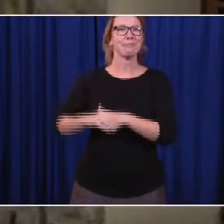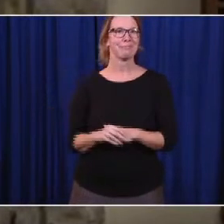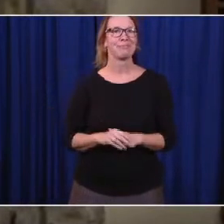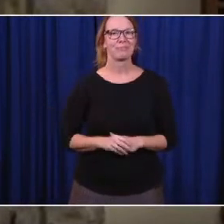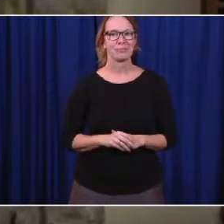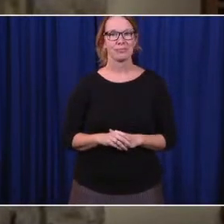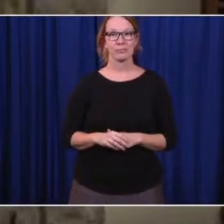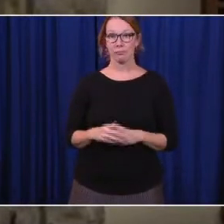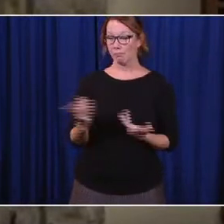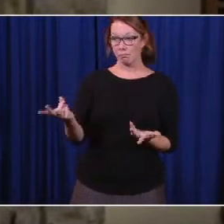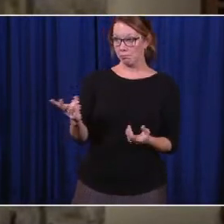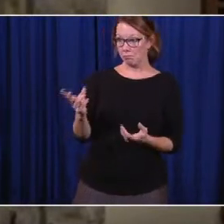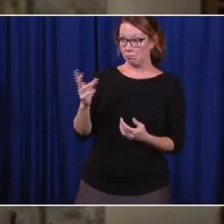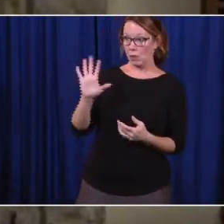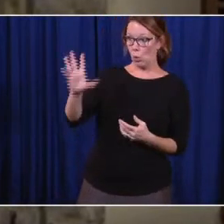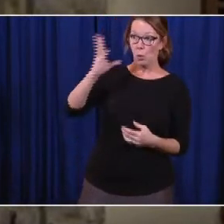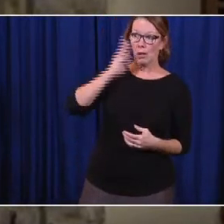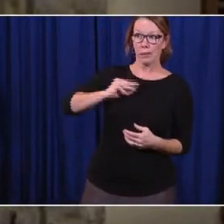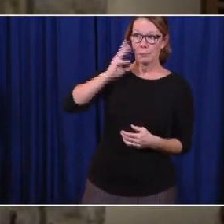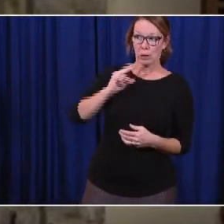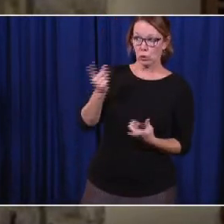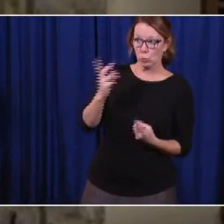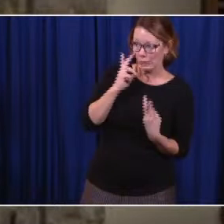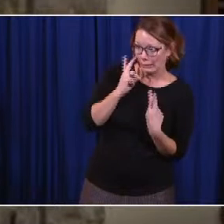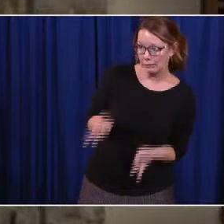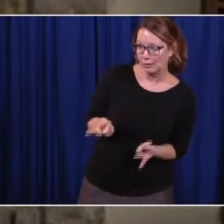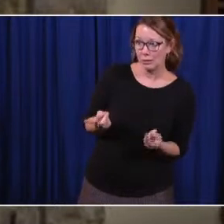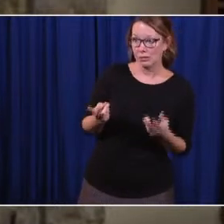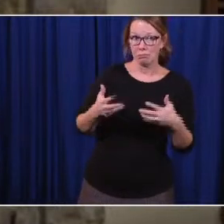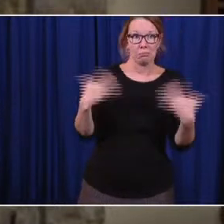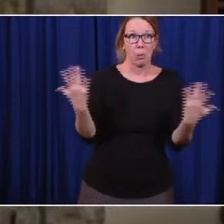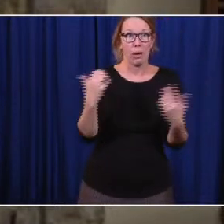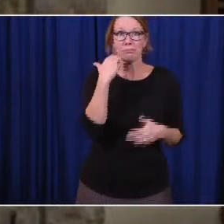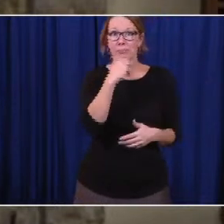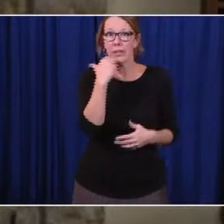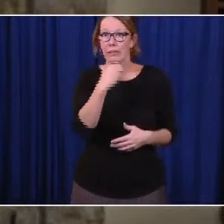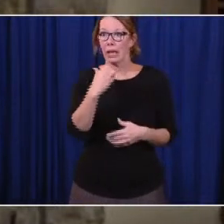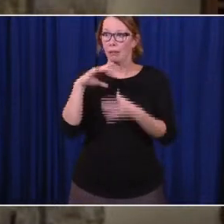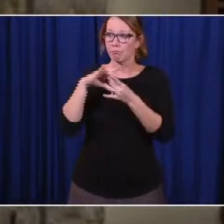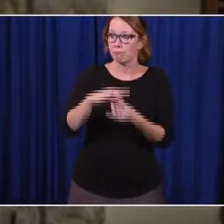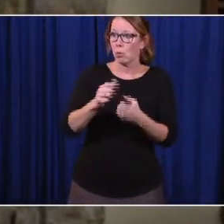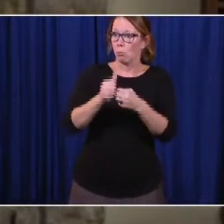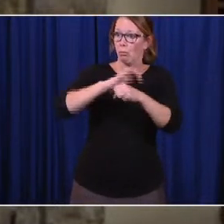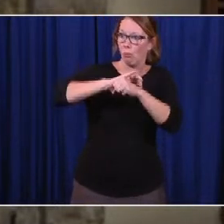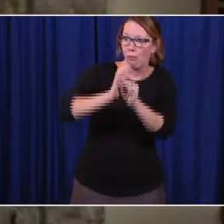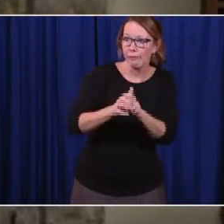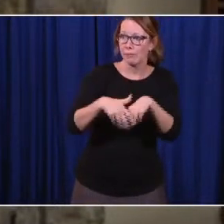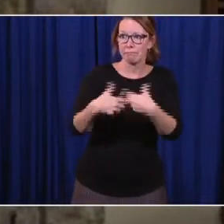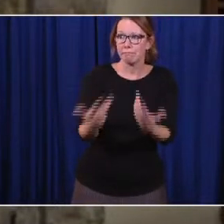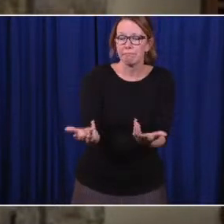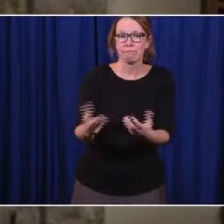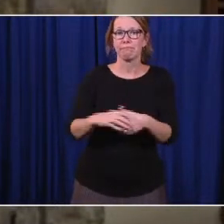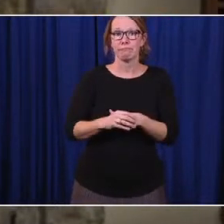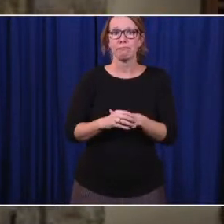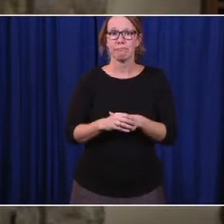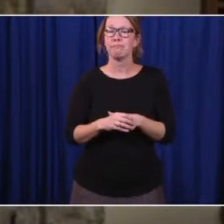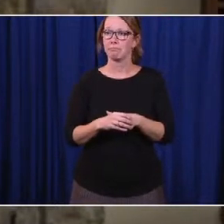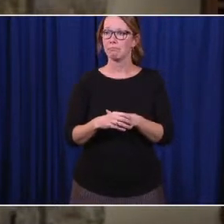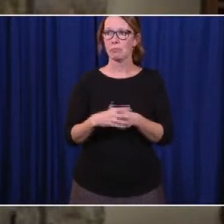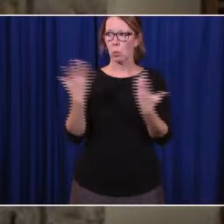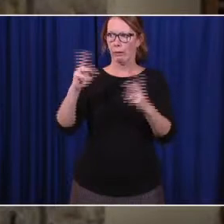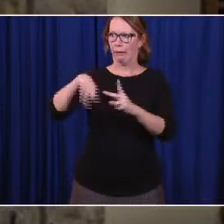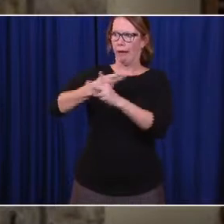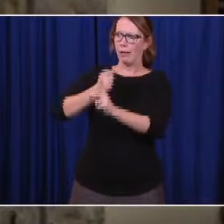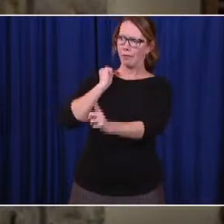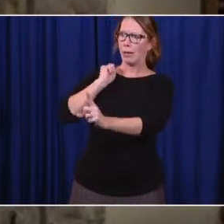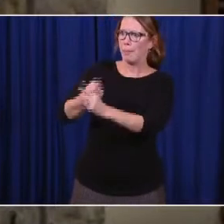What are you seeing there as far as your COVID patients and, what impact this is having